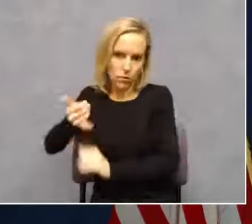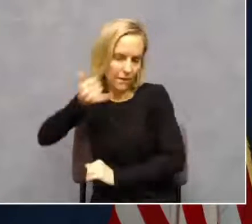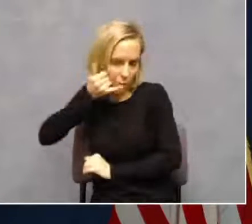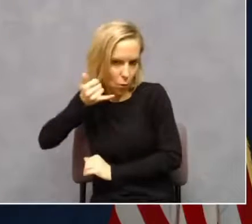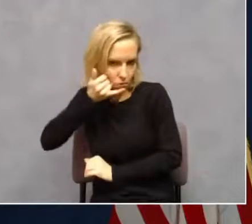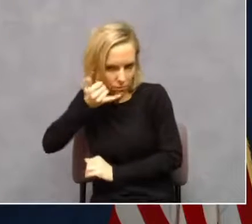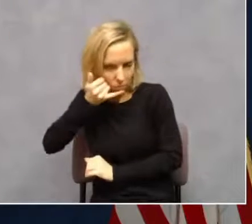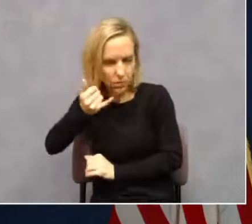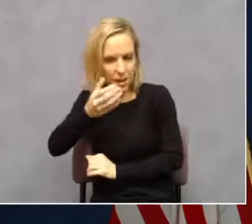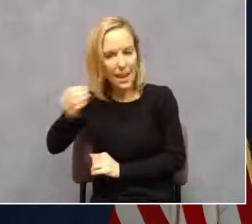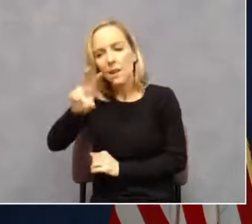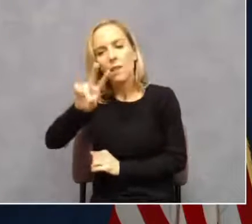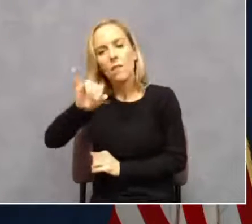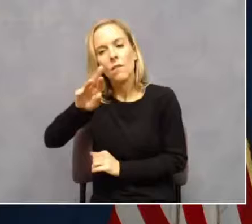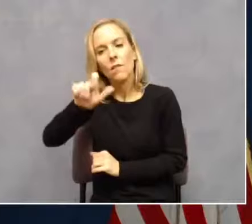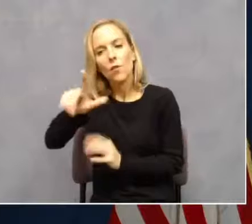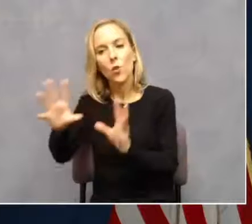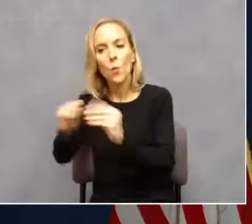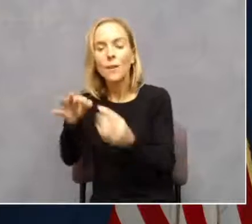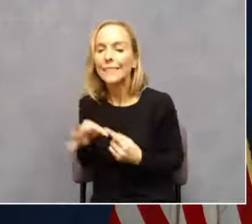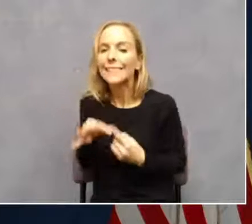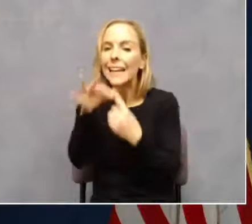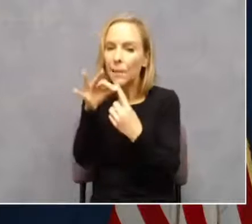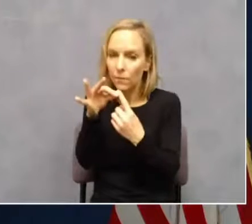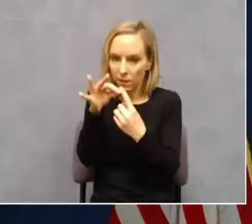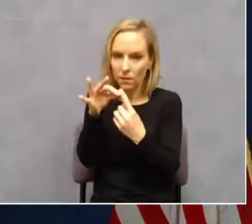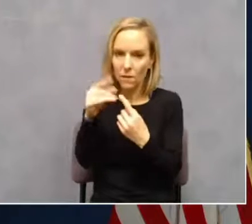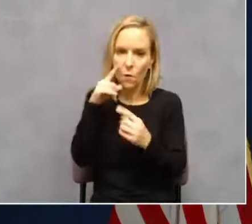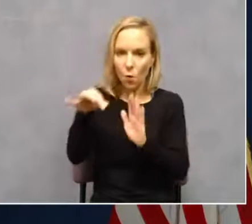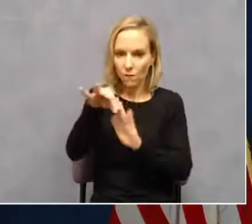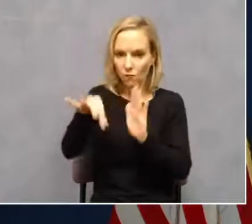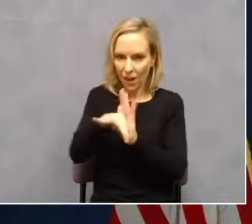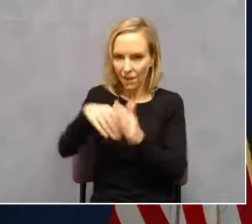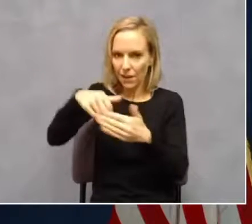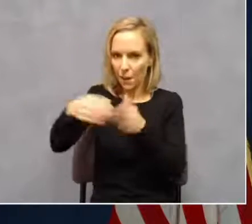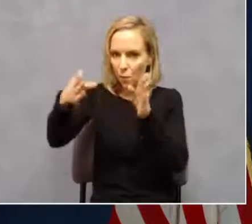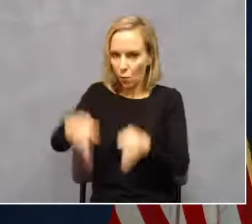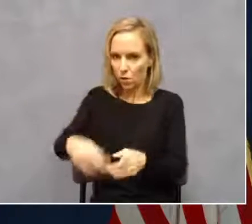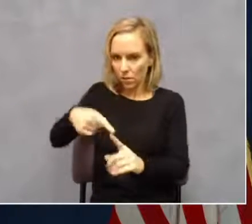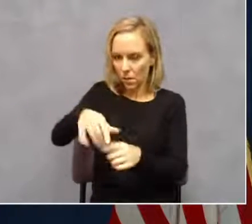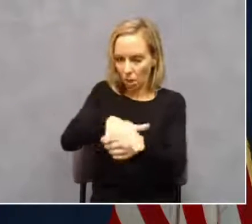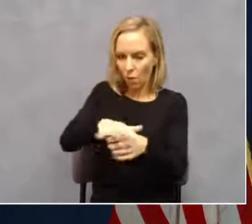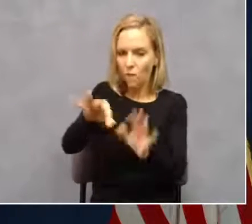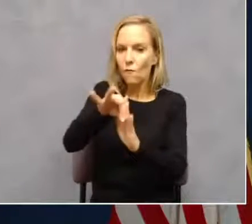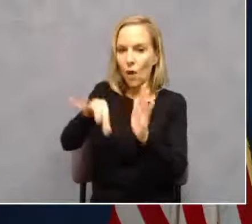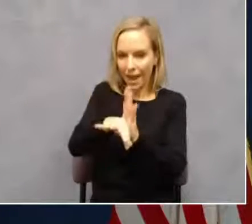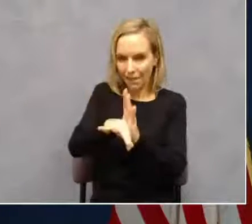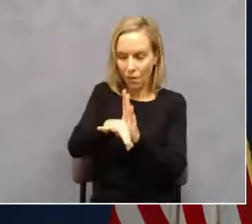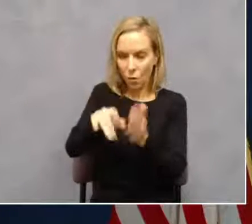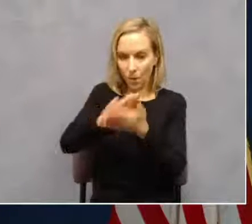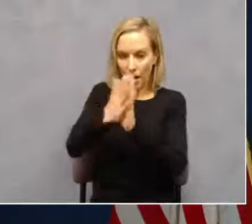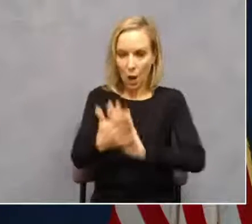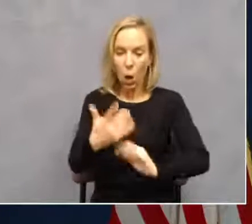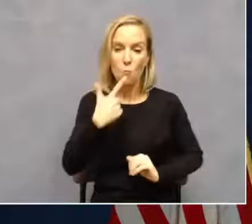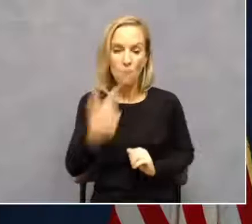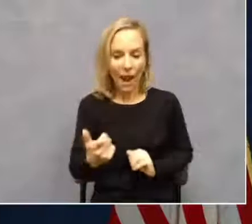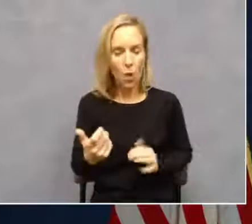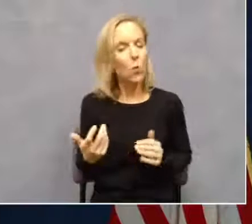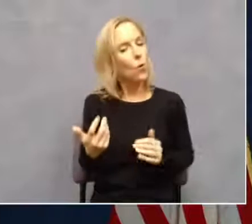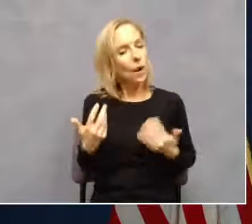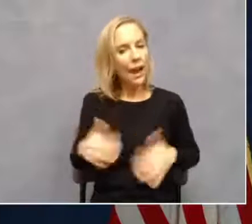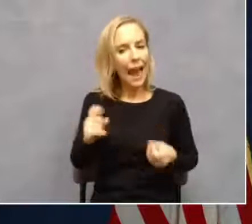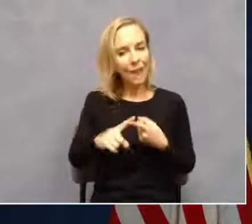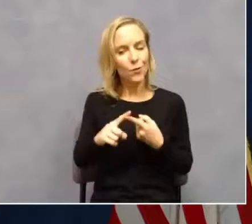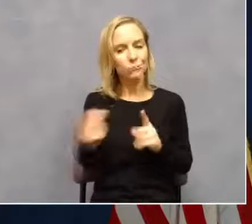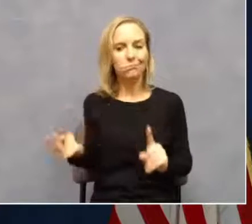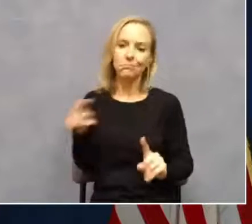virtual meetings, except for the Frankfurt in-person meetings. And if Frankfurt goes red, we're going to have to look at that because we've already had a